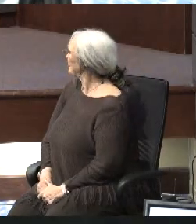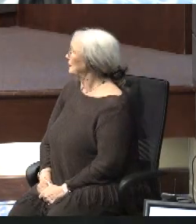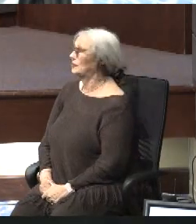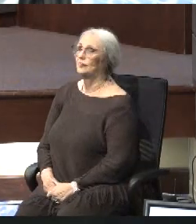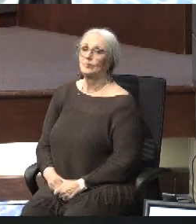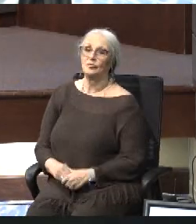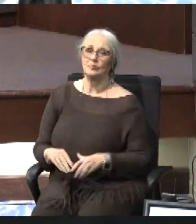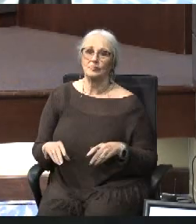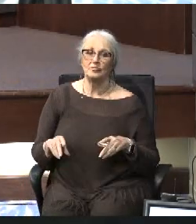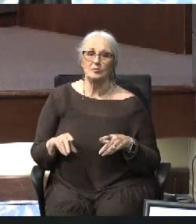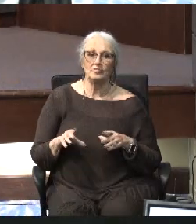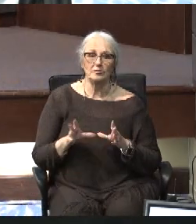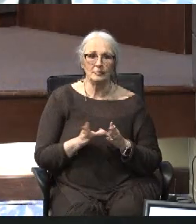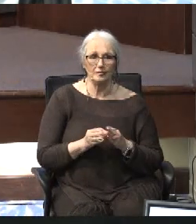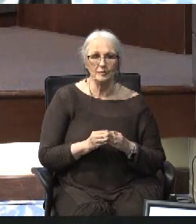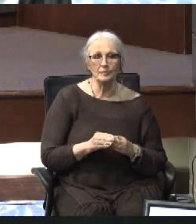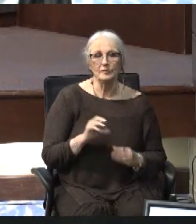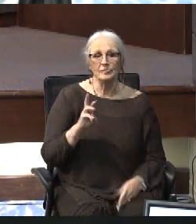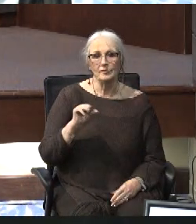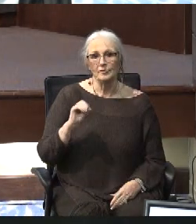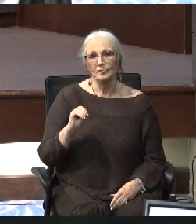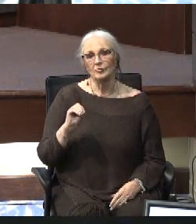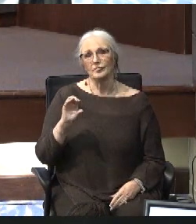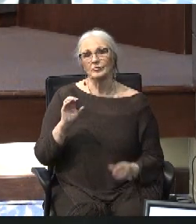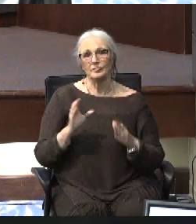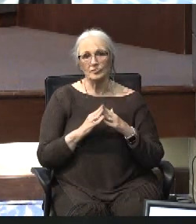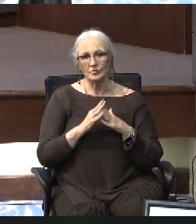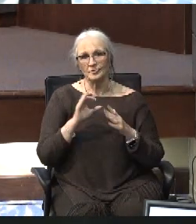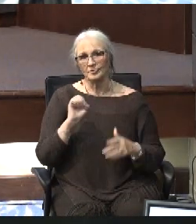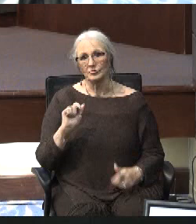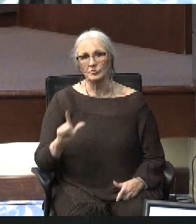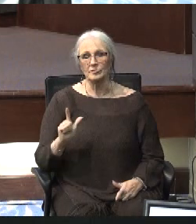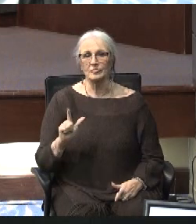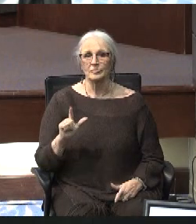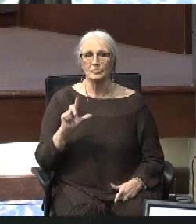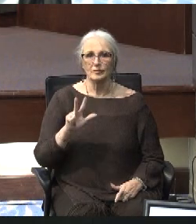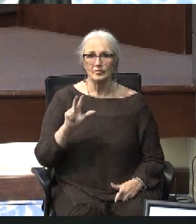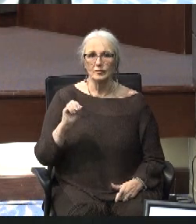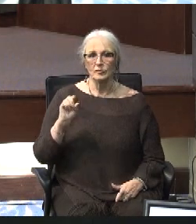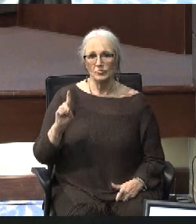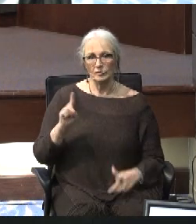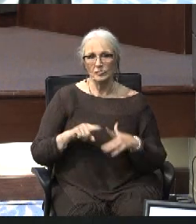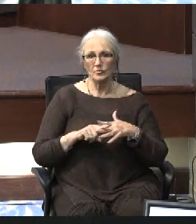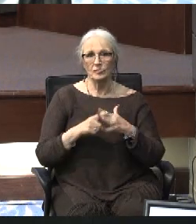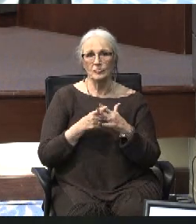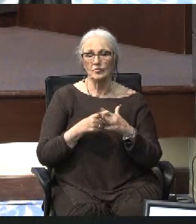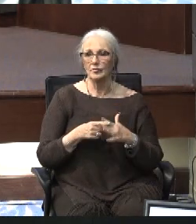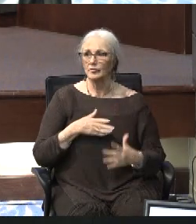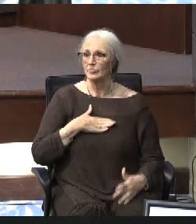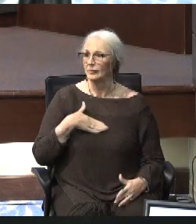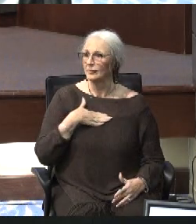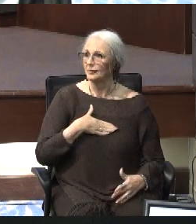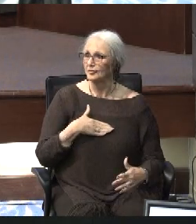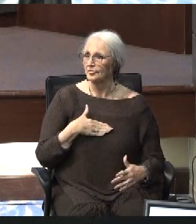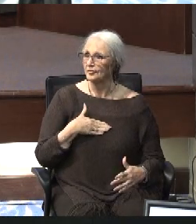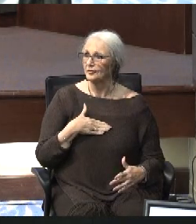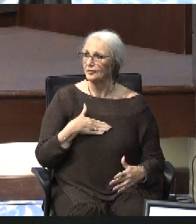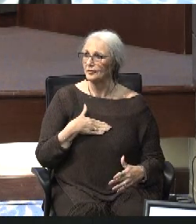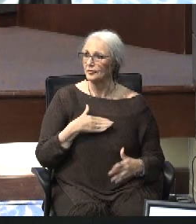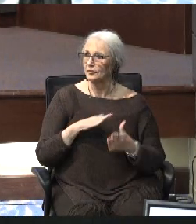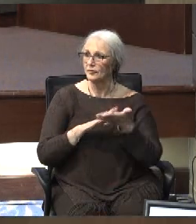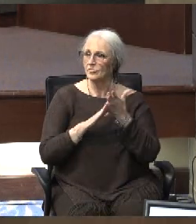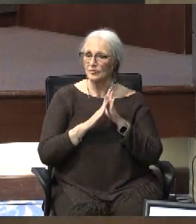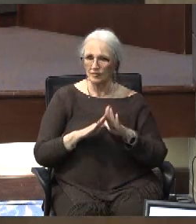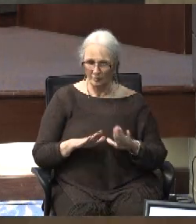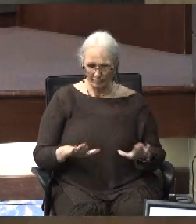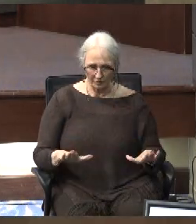We will now call the meeting of the Waco City Council on April 5th, 2022 to order at 3:01 p.m. Please join me for a moment